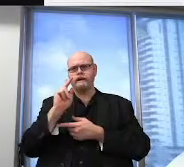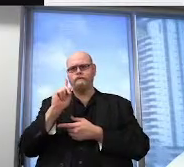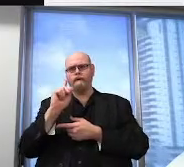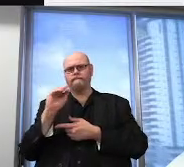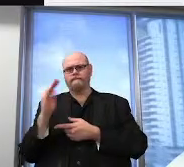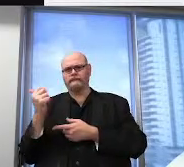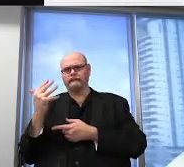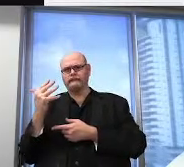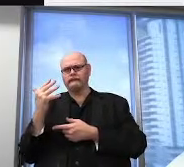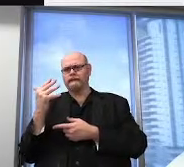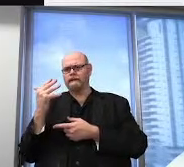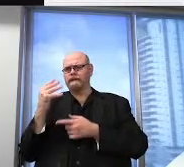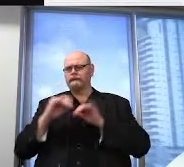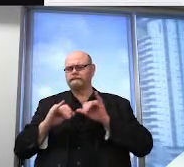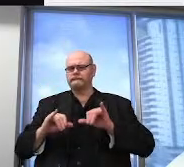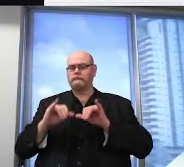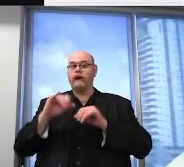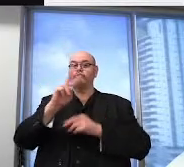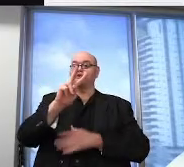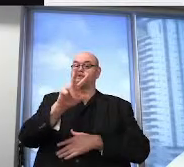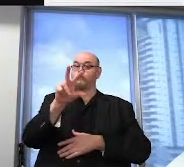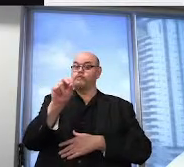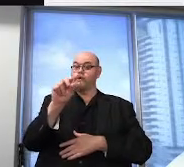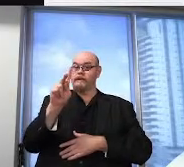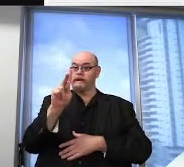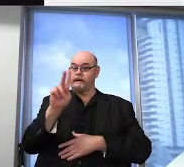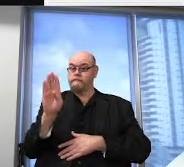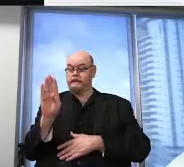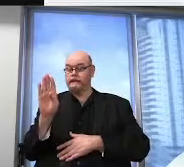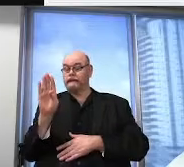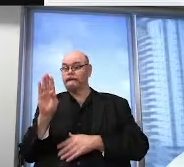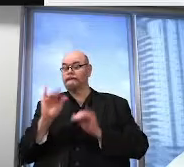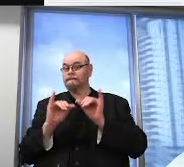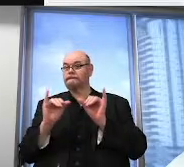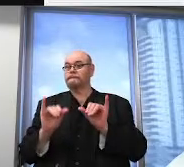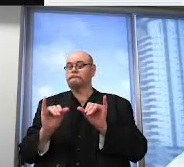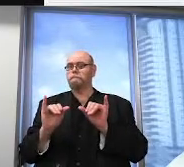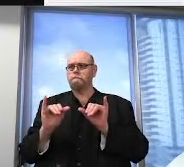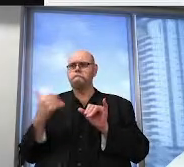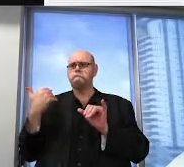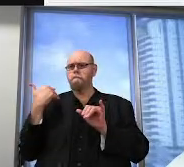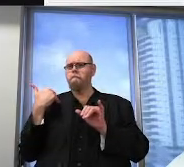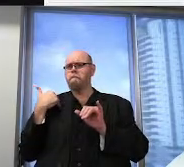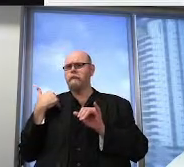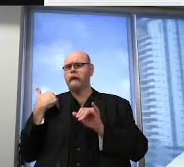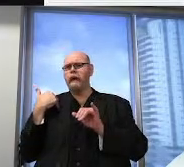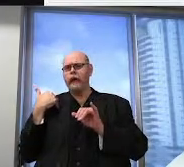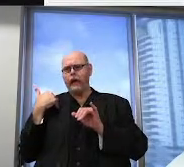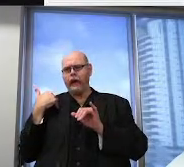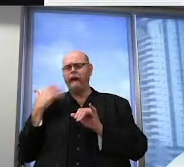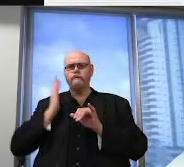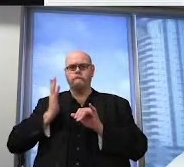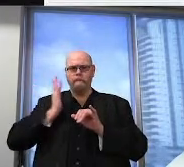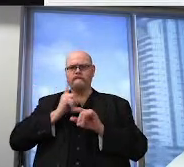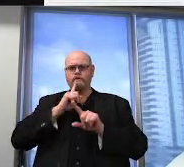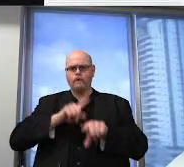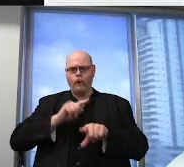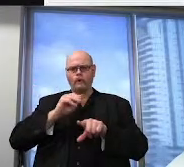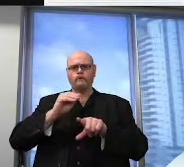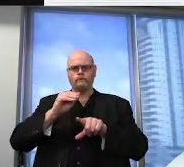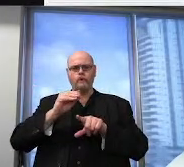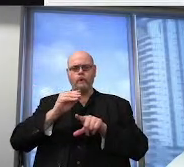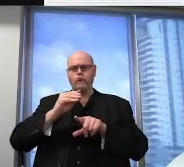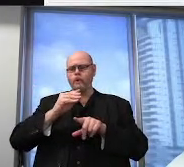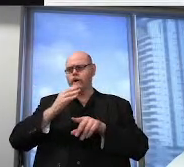add to that on the 230 kV system, we did have a previous order to complete the